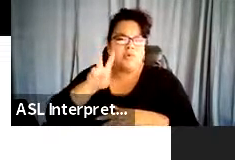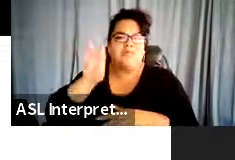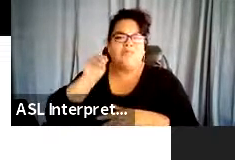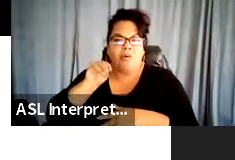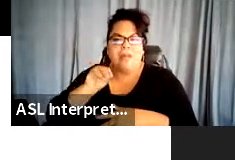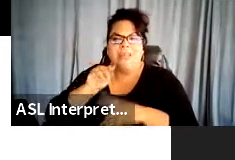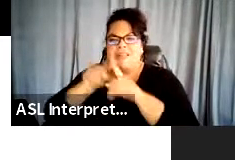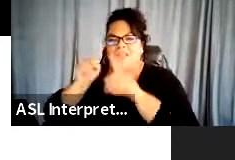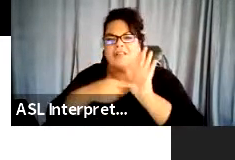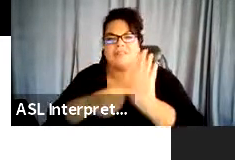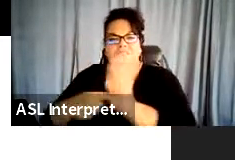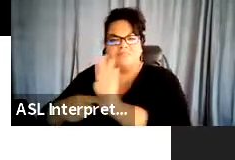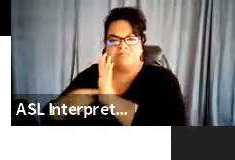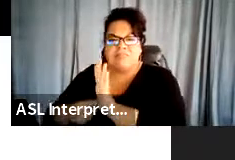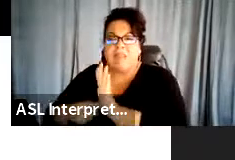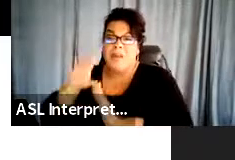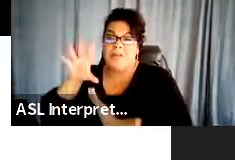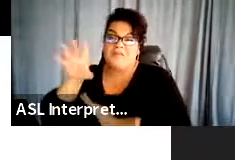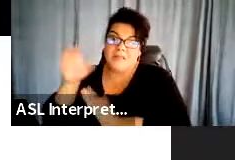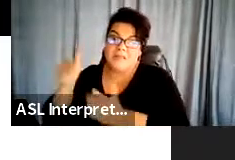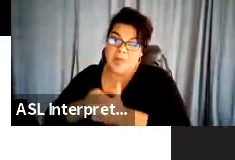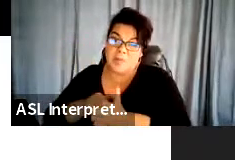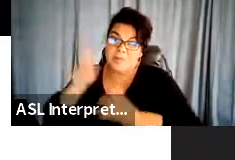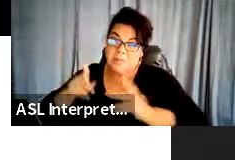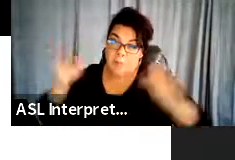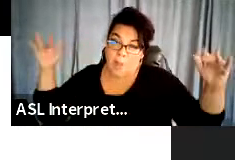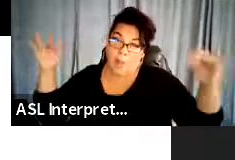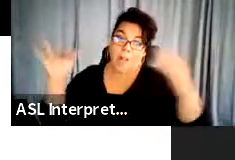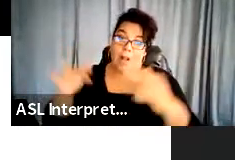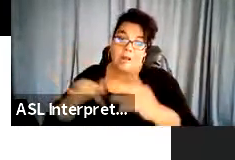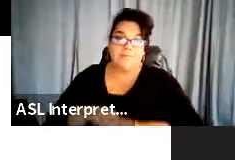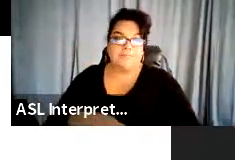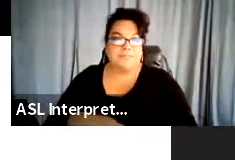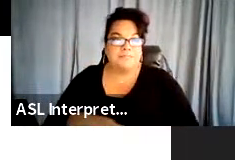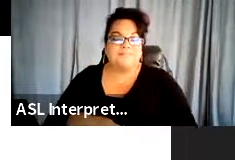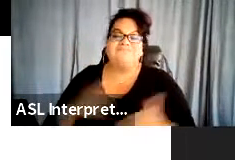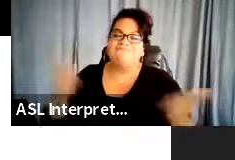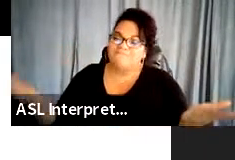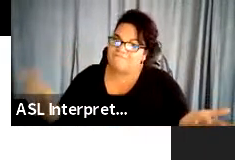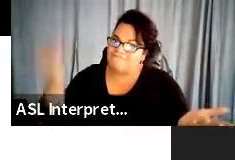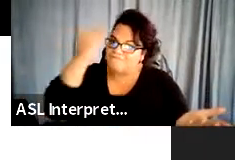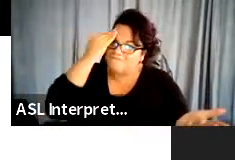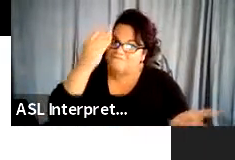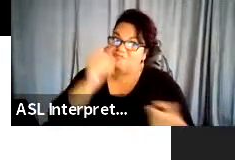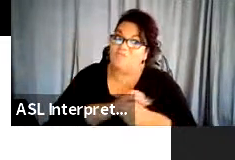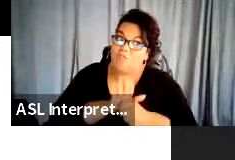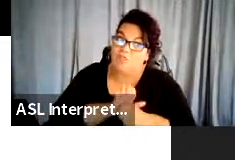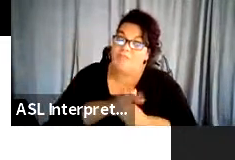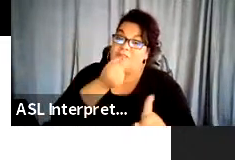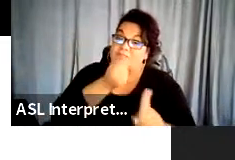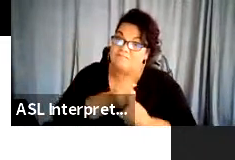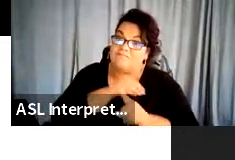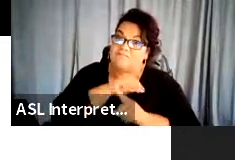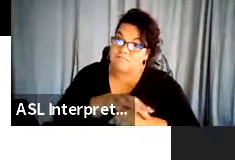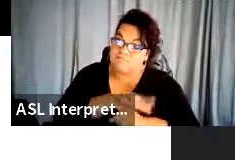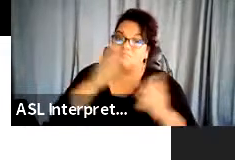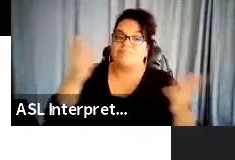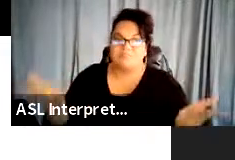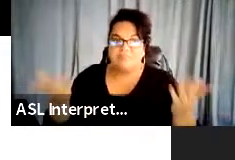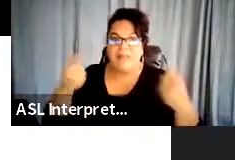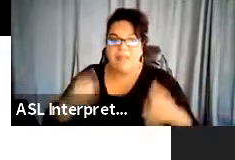and over 5,000 attendees. Due to COVID-19, our 2020 festival